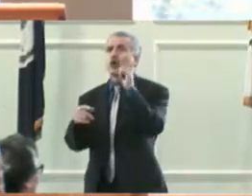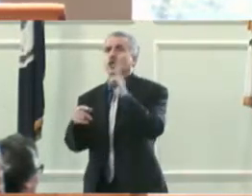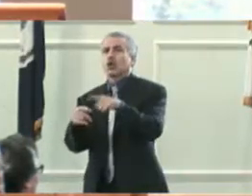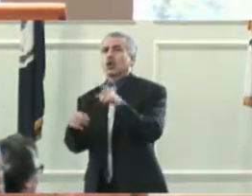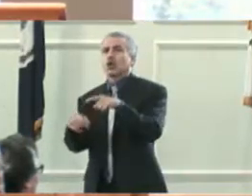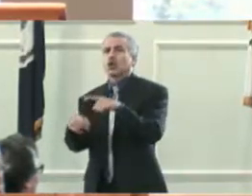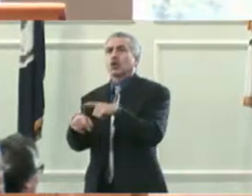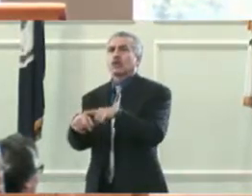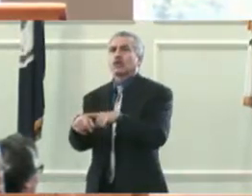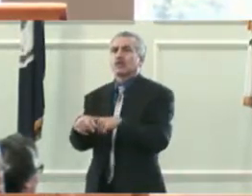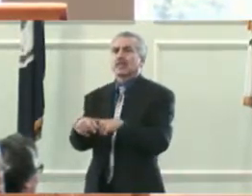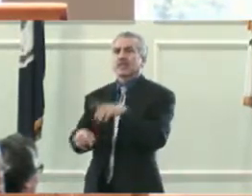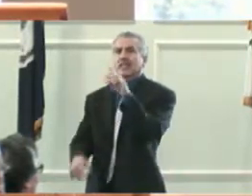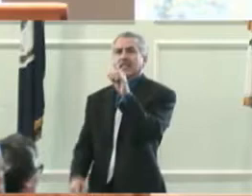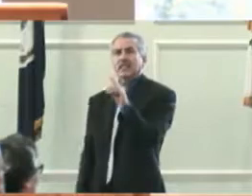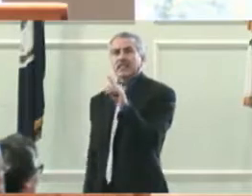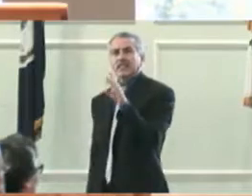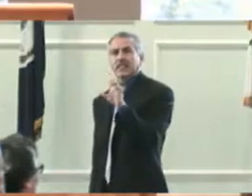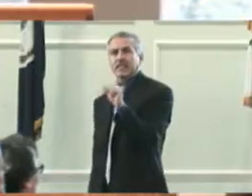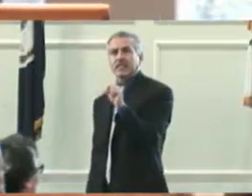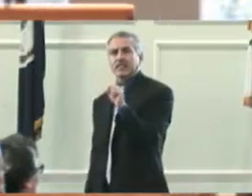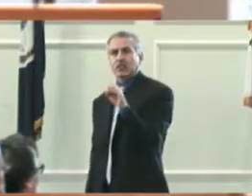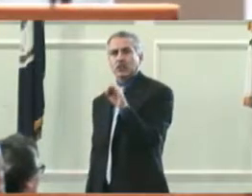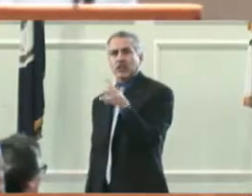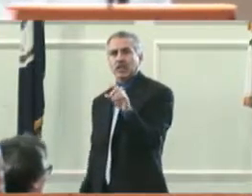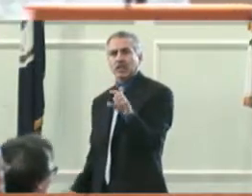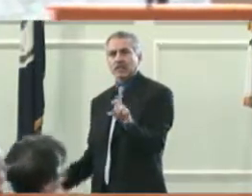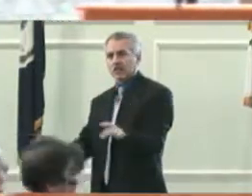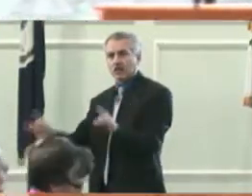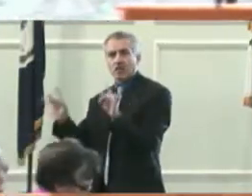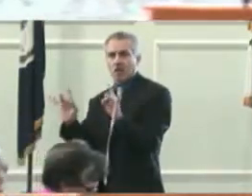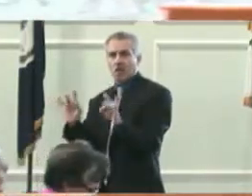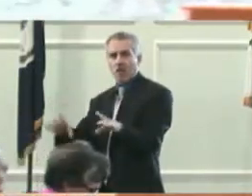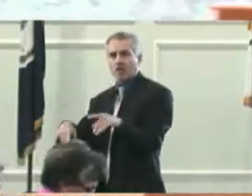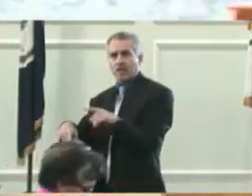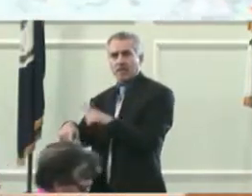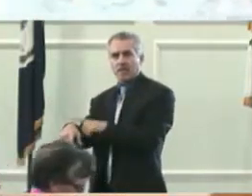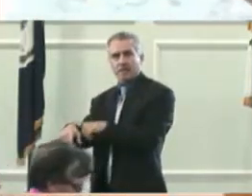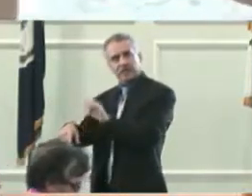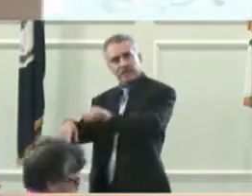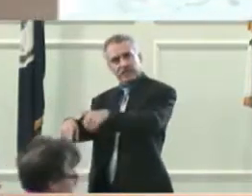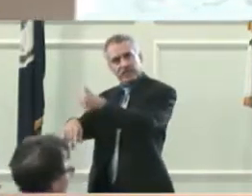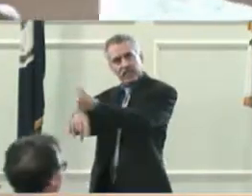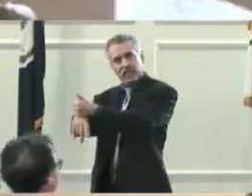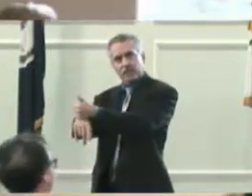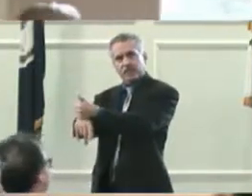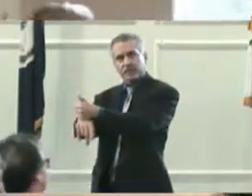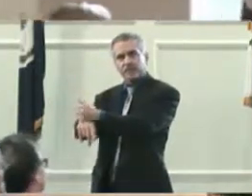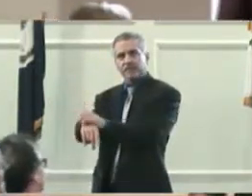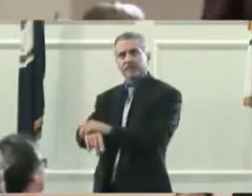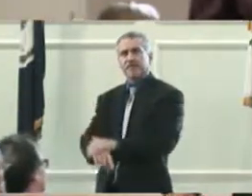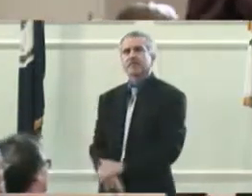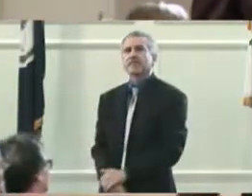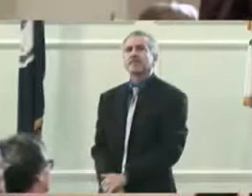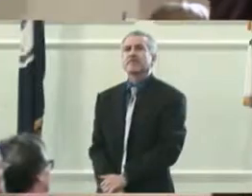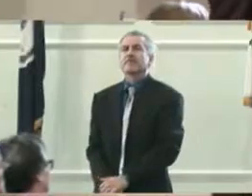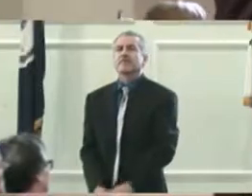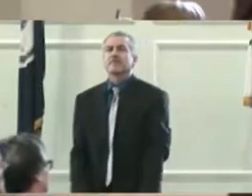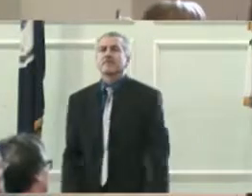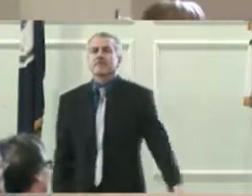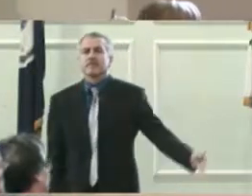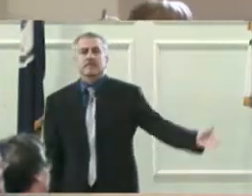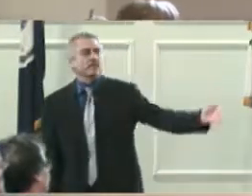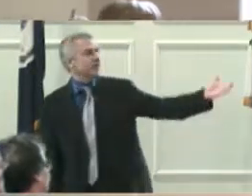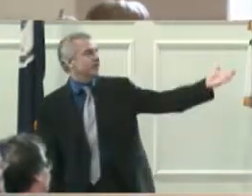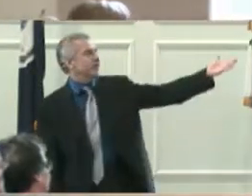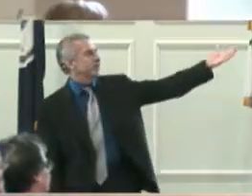is set up. All right? So when we look in the Bible, as we noted times and